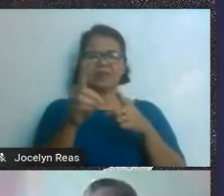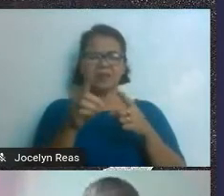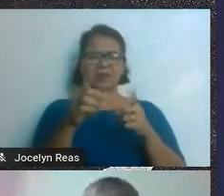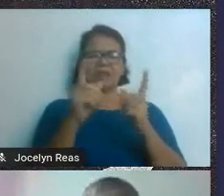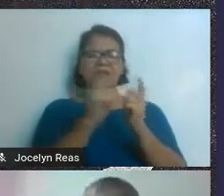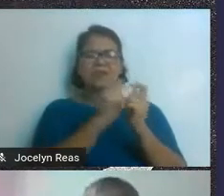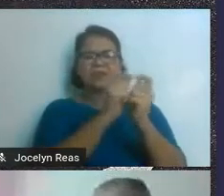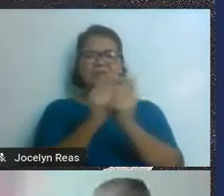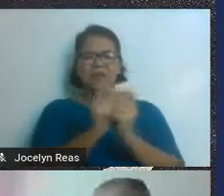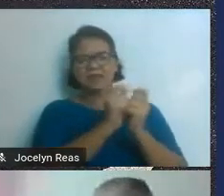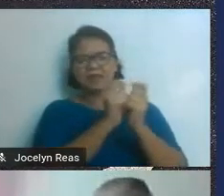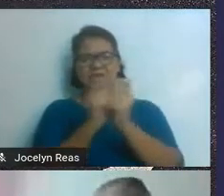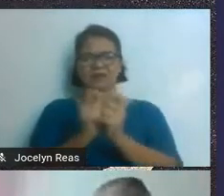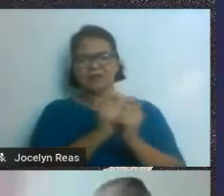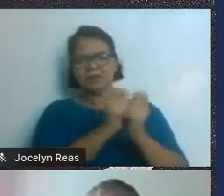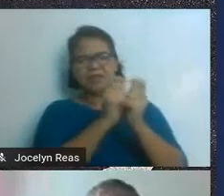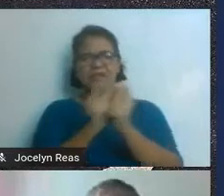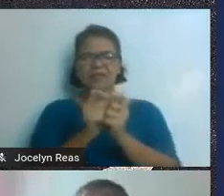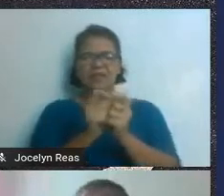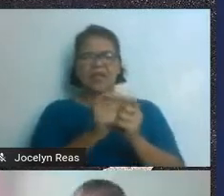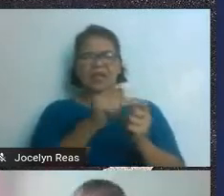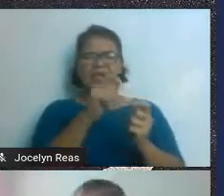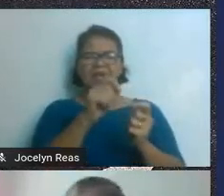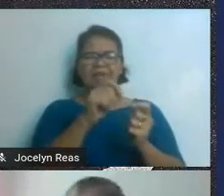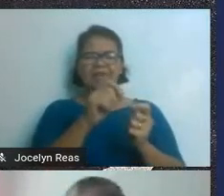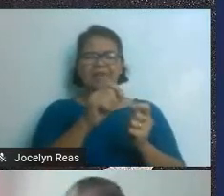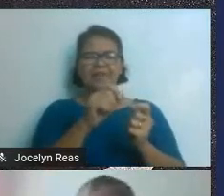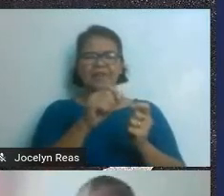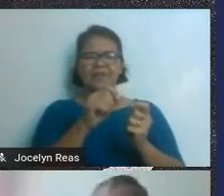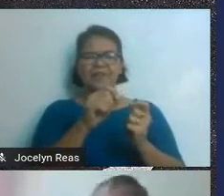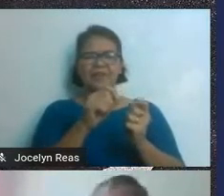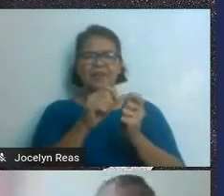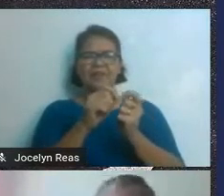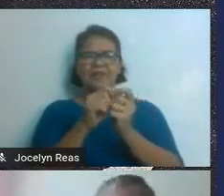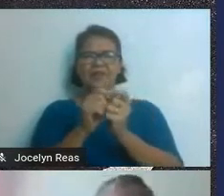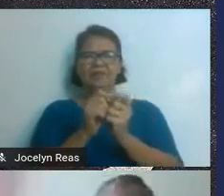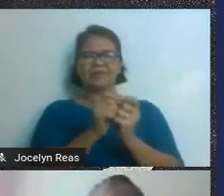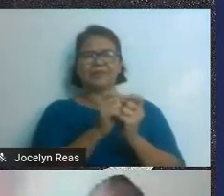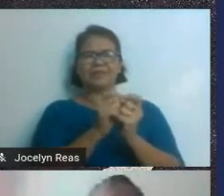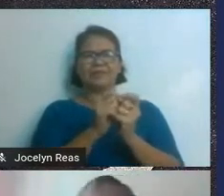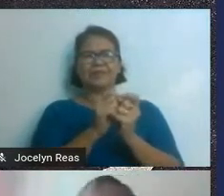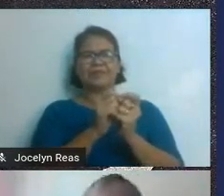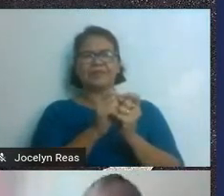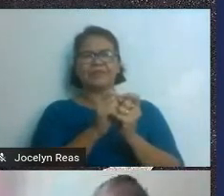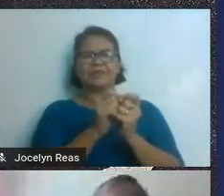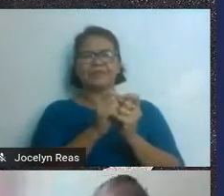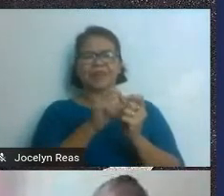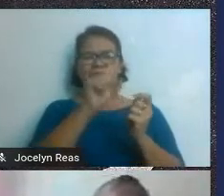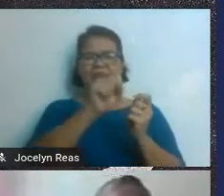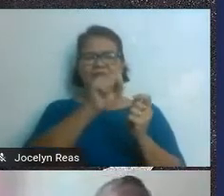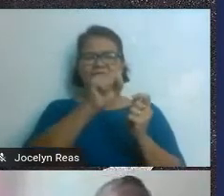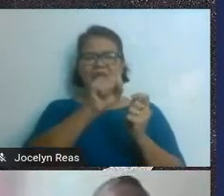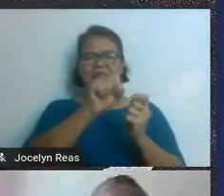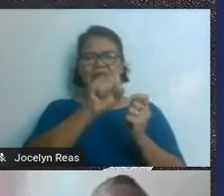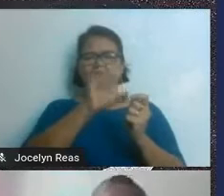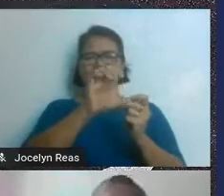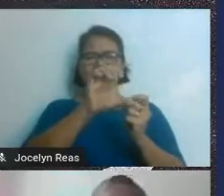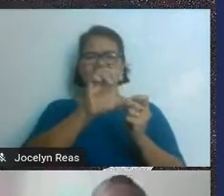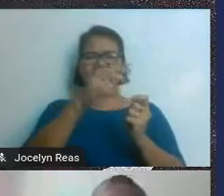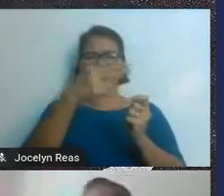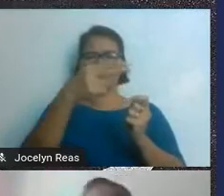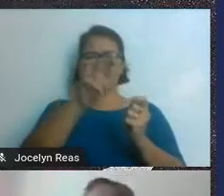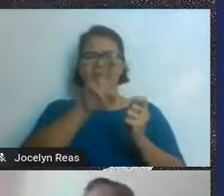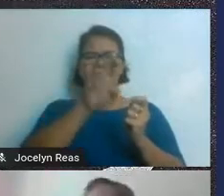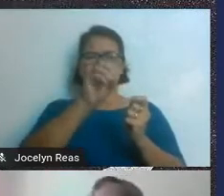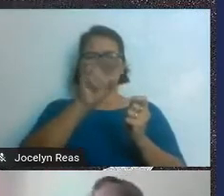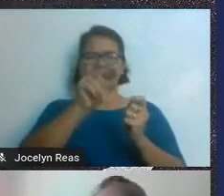sabay-sabay nag-uusan. I mean, nakatingin dito sa aking mga pinagsasabi, that's synchronous. Later, kung isi-share ito